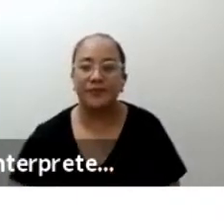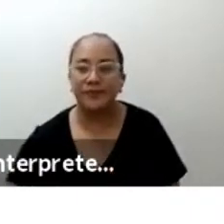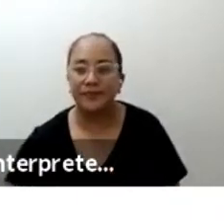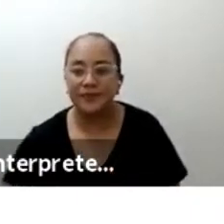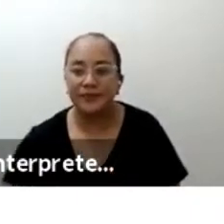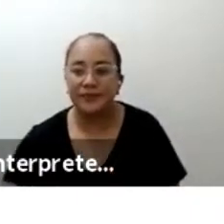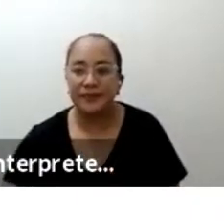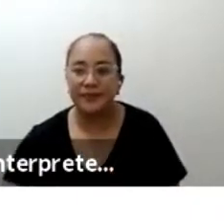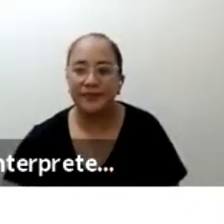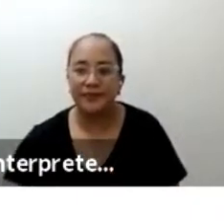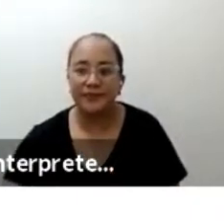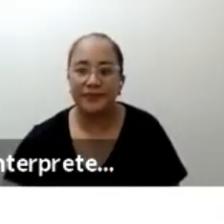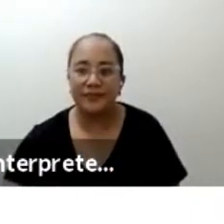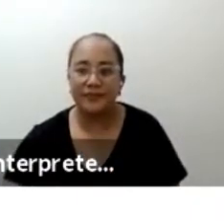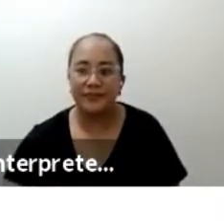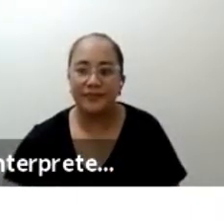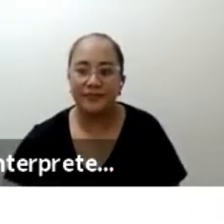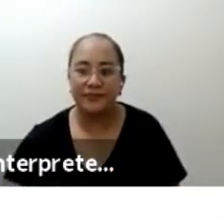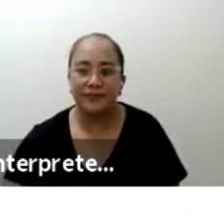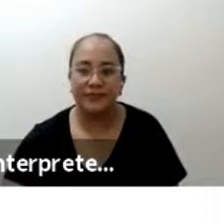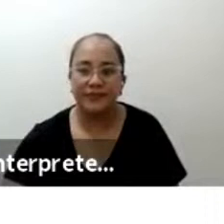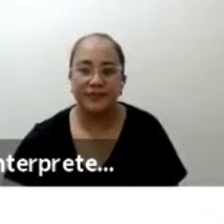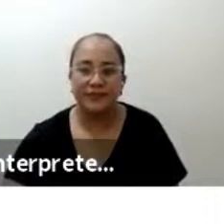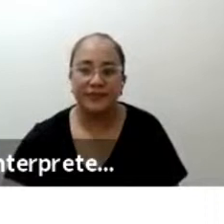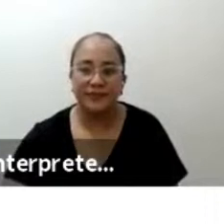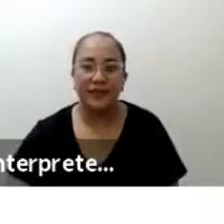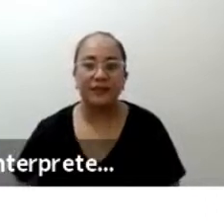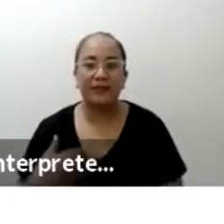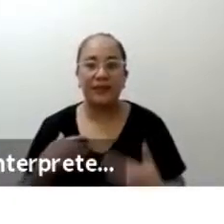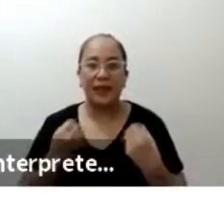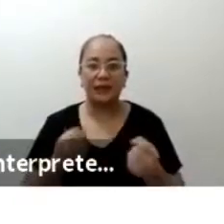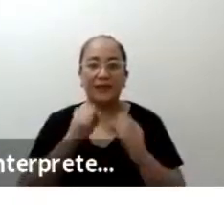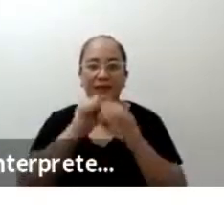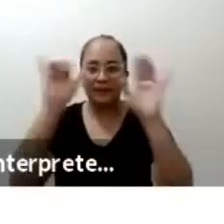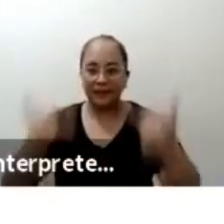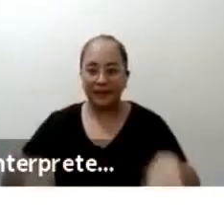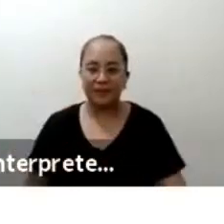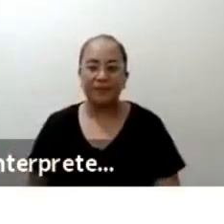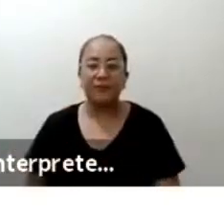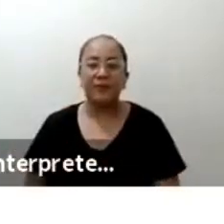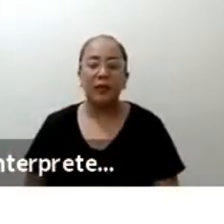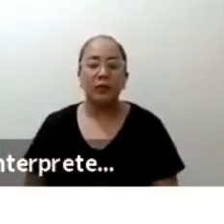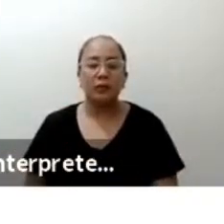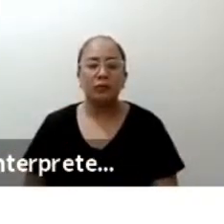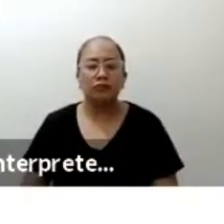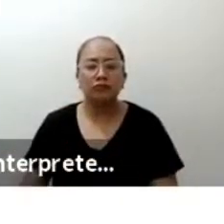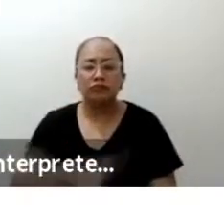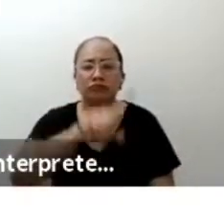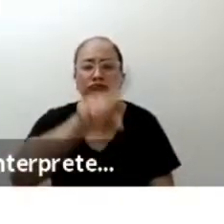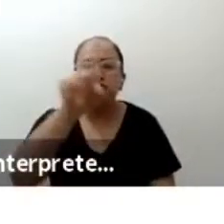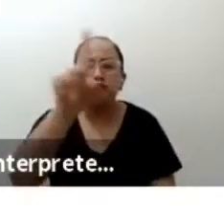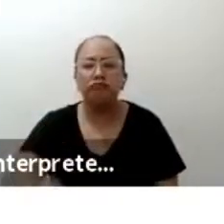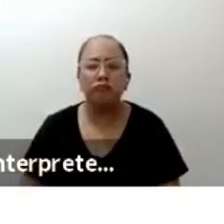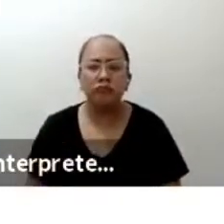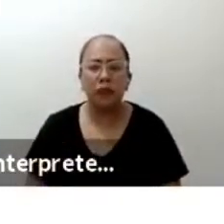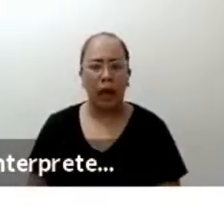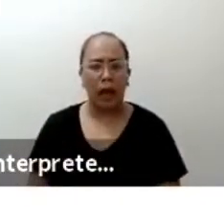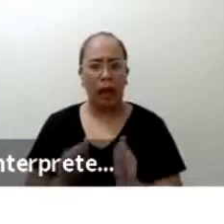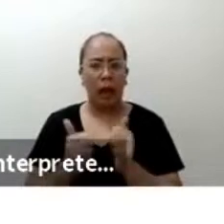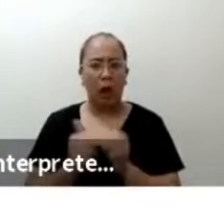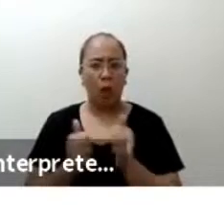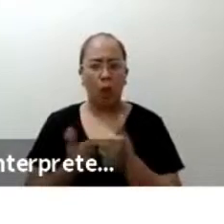strategic partnerships. So this is the health system. Ang question ngayon dan, how does that function so